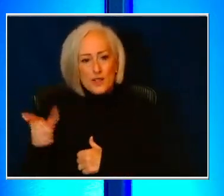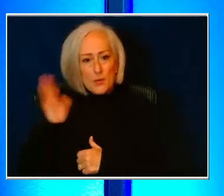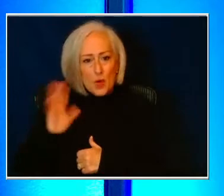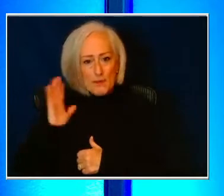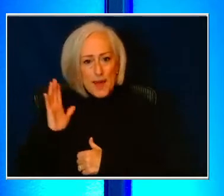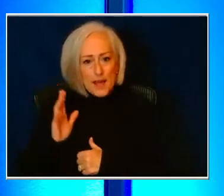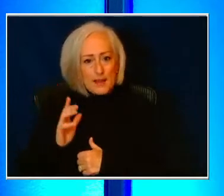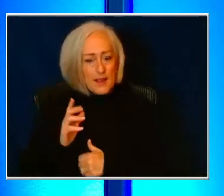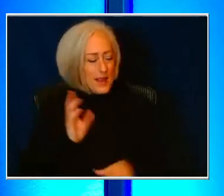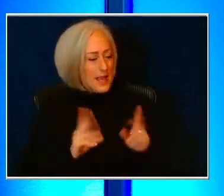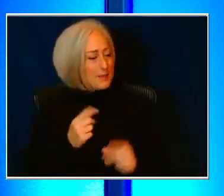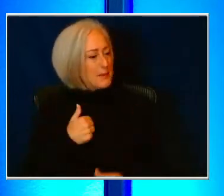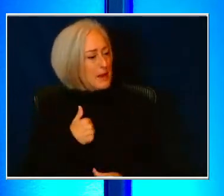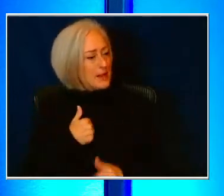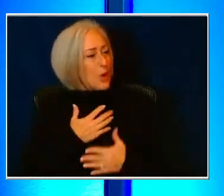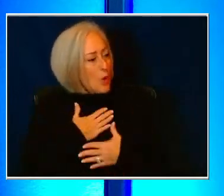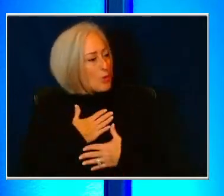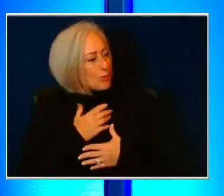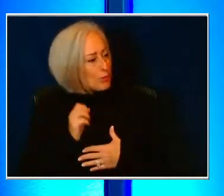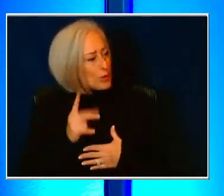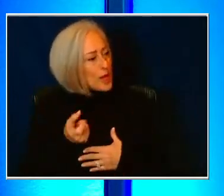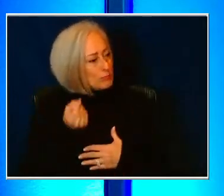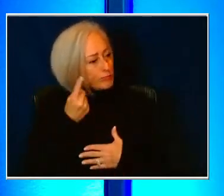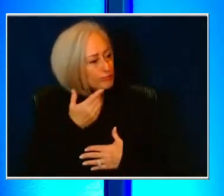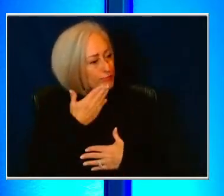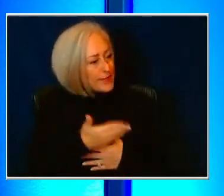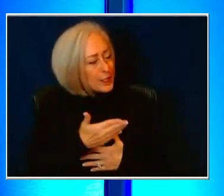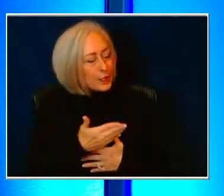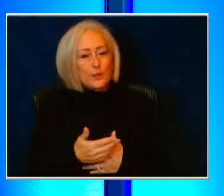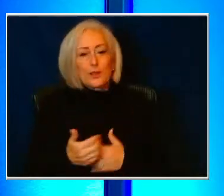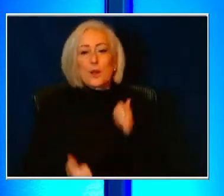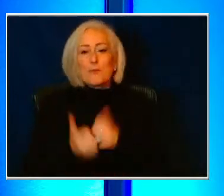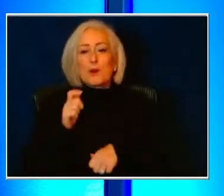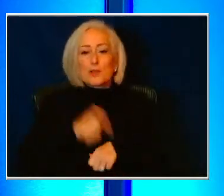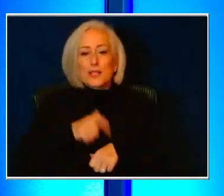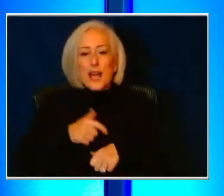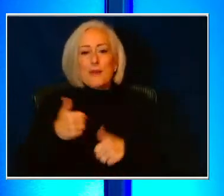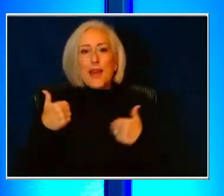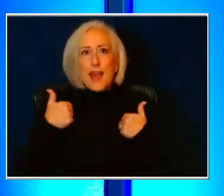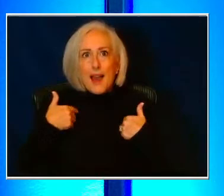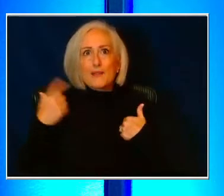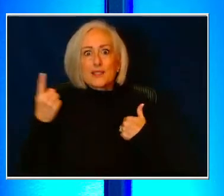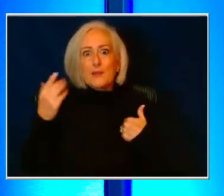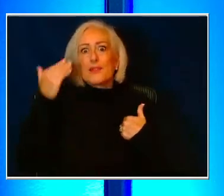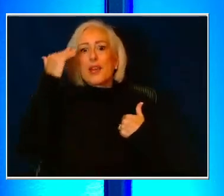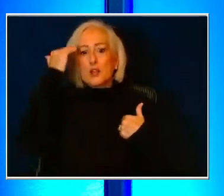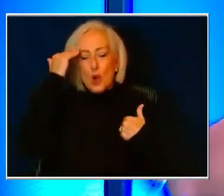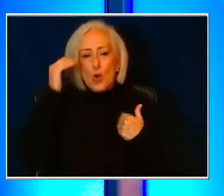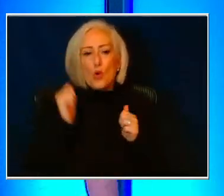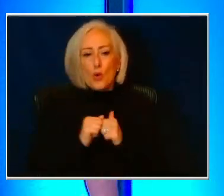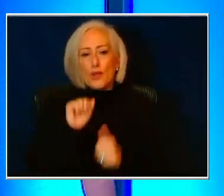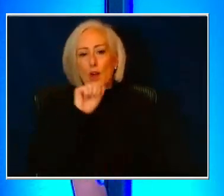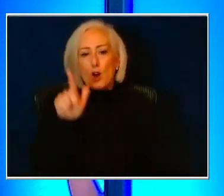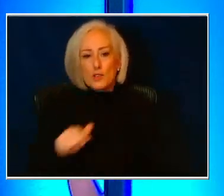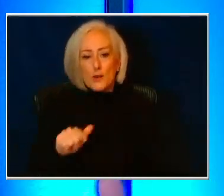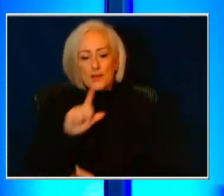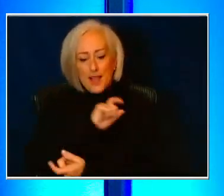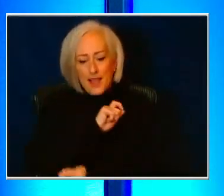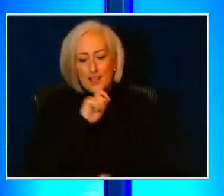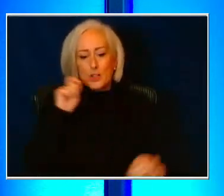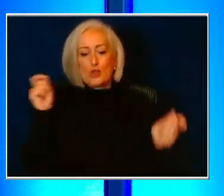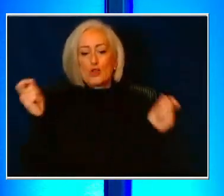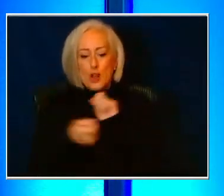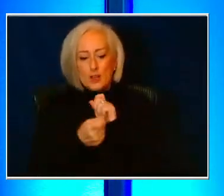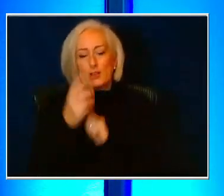Like most of the time, they have someone in their life who has Alzheimer's. That's how prevalent it is, and it changes the whole dynamic of your experience of